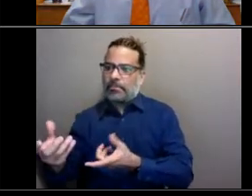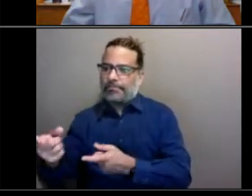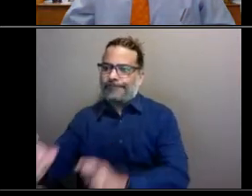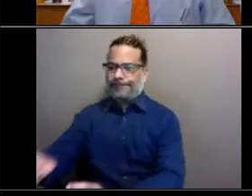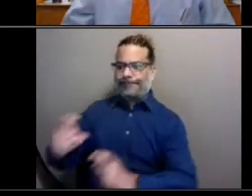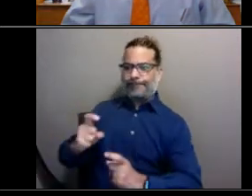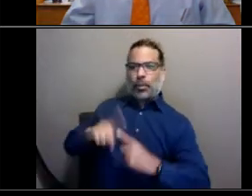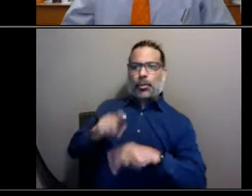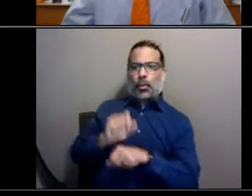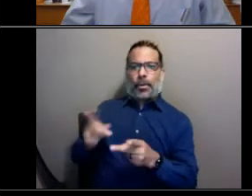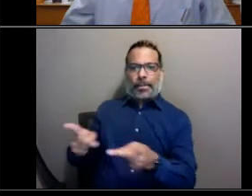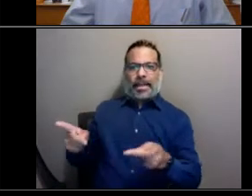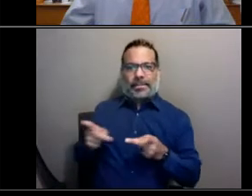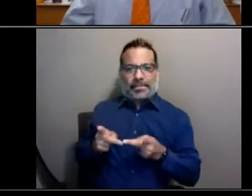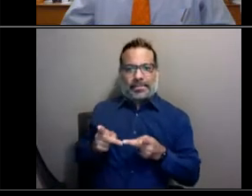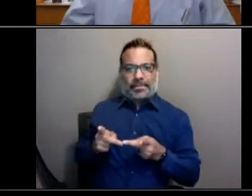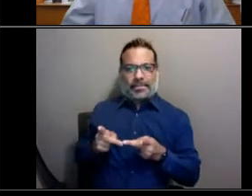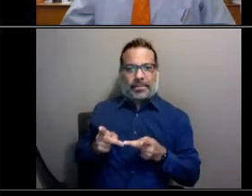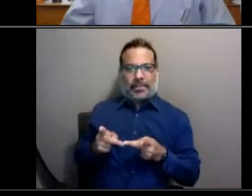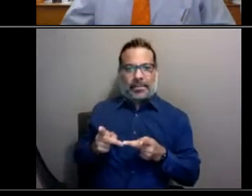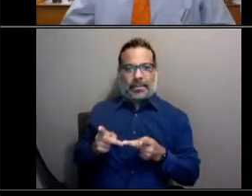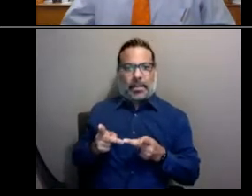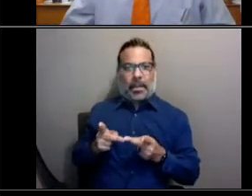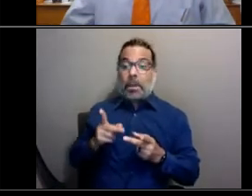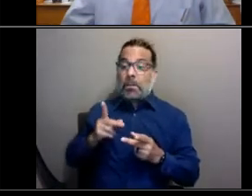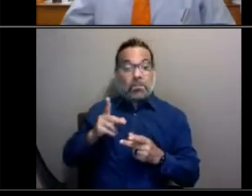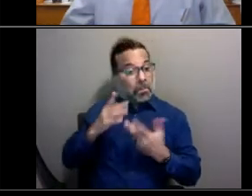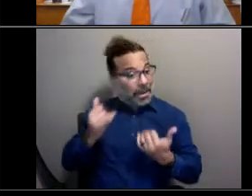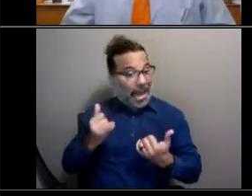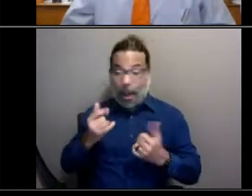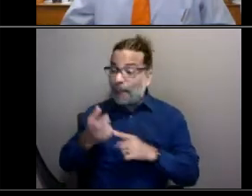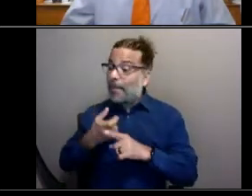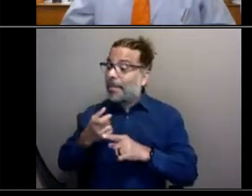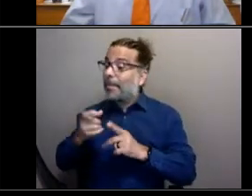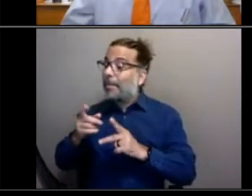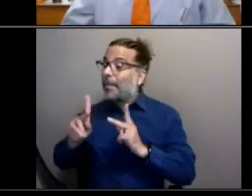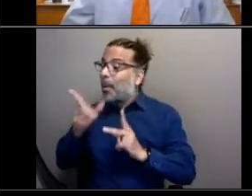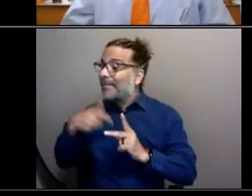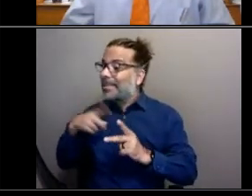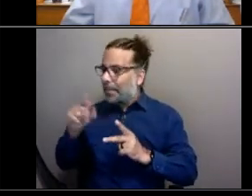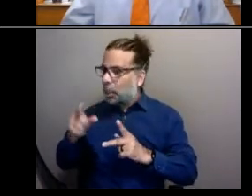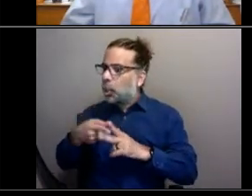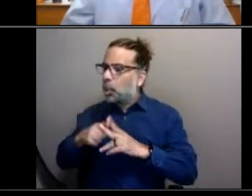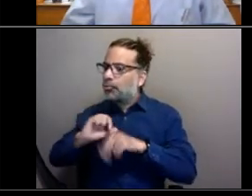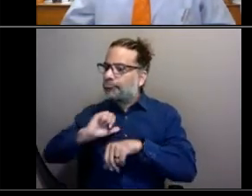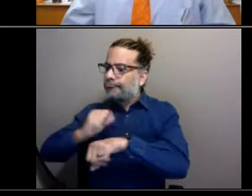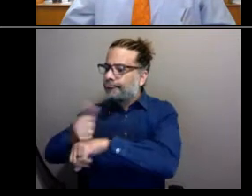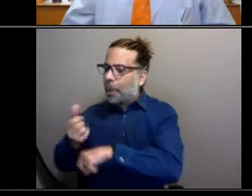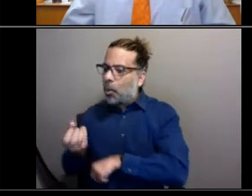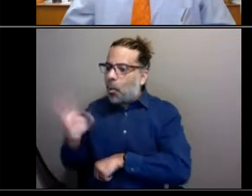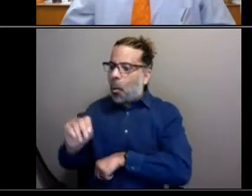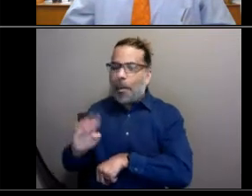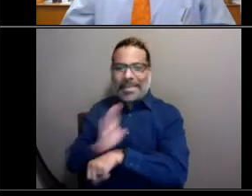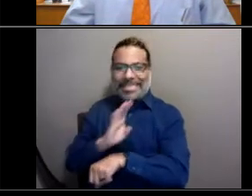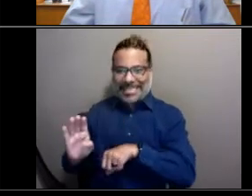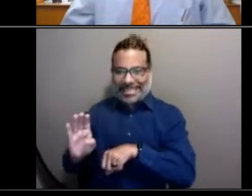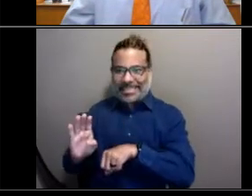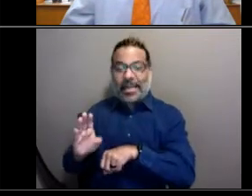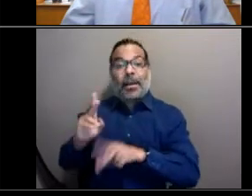It's no accident that there is a spirit of entrepreneurship coming from the disability community, that there's a very short walk between the